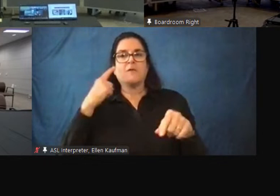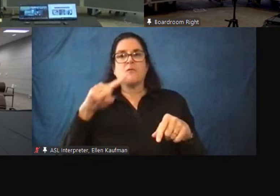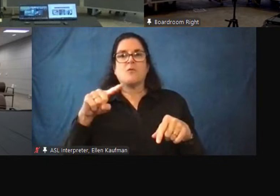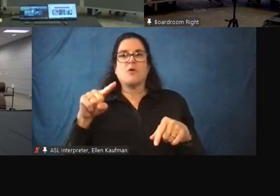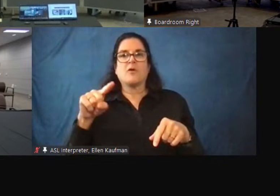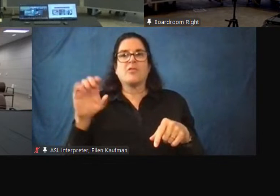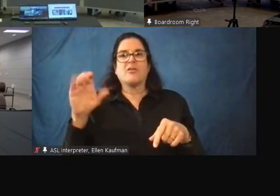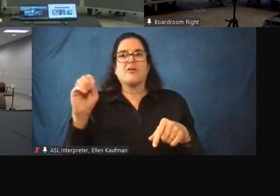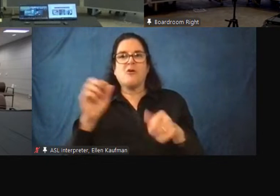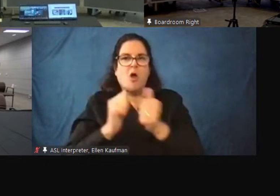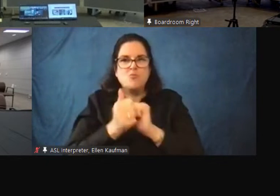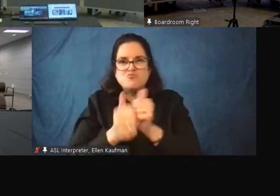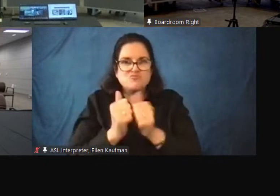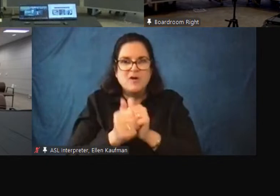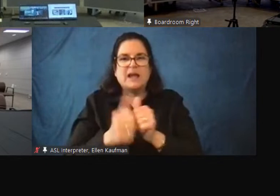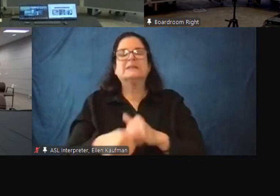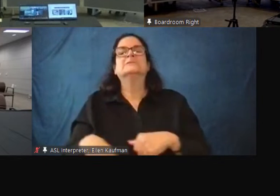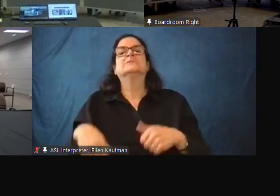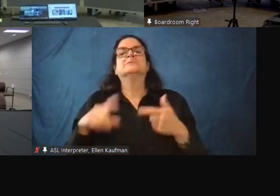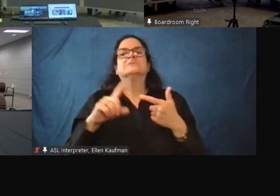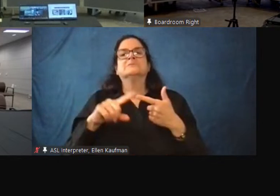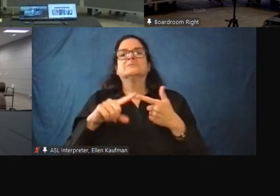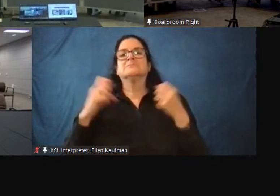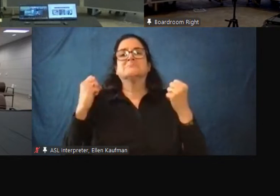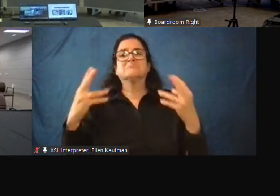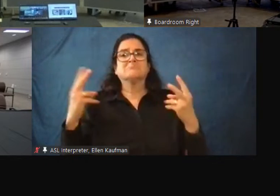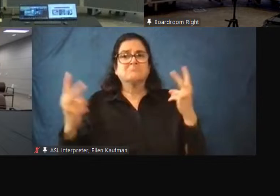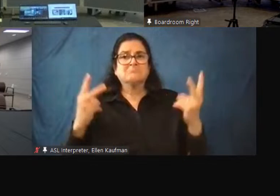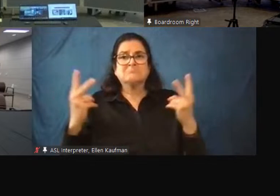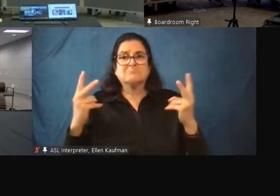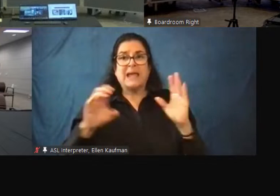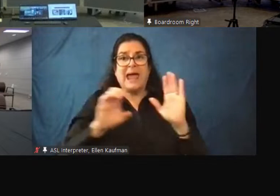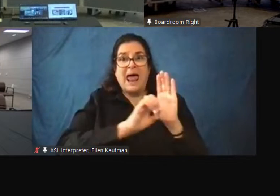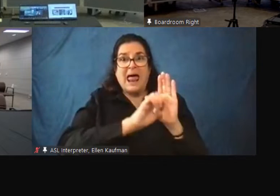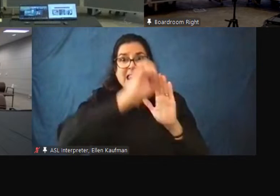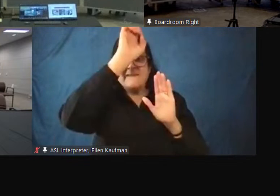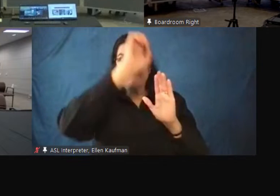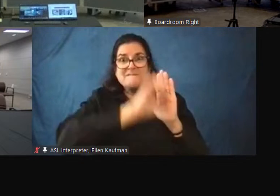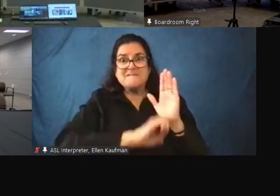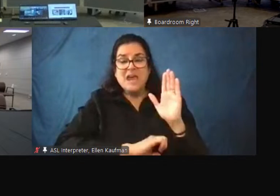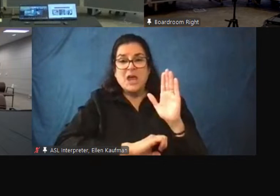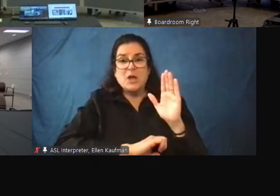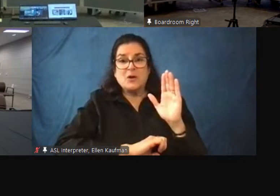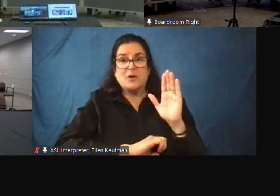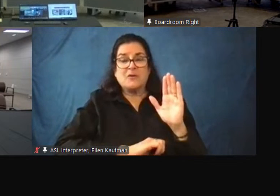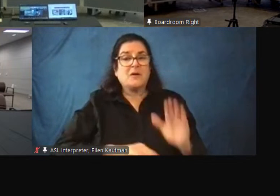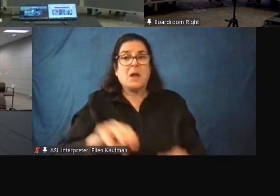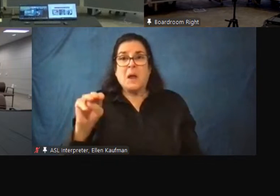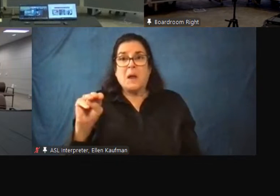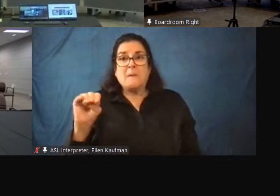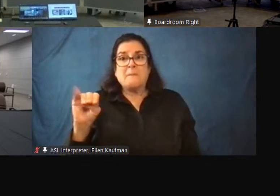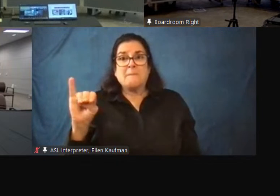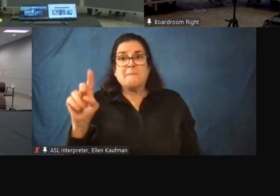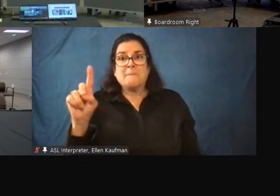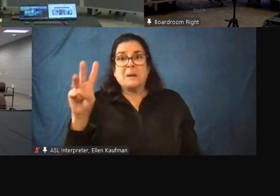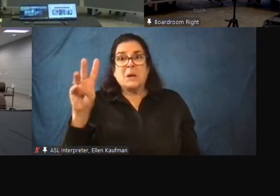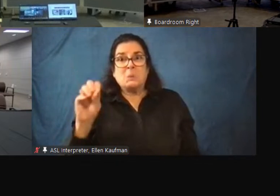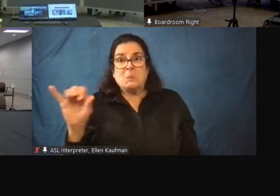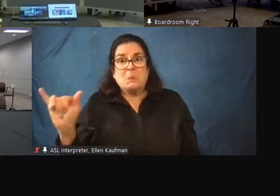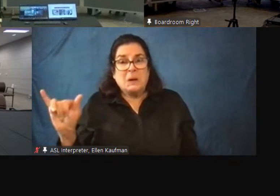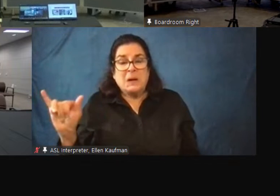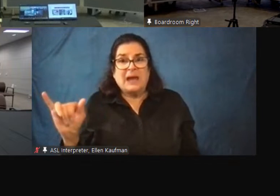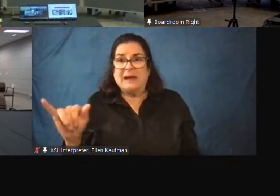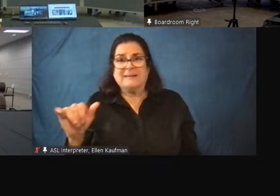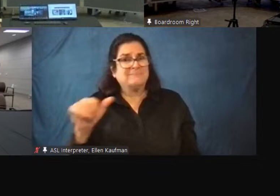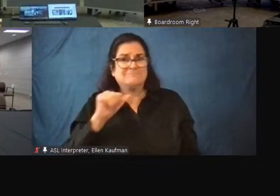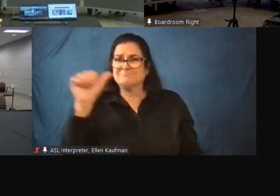visitors. The elevator of Midway doesn't work. I even had to help some people get their luggages all the way